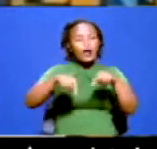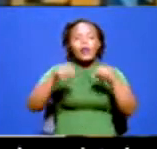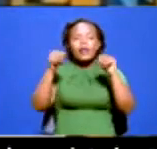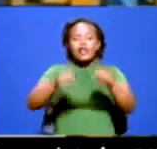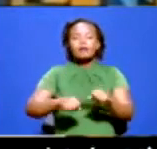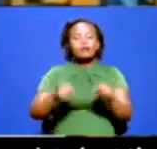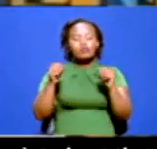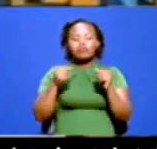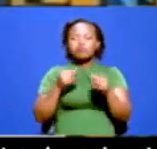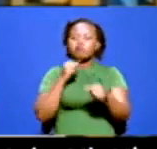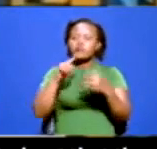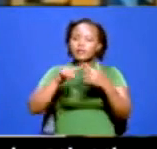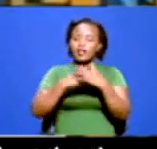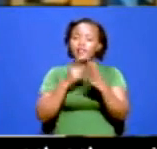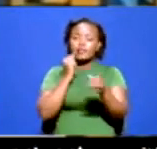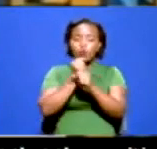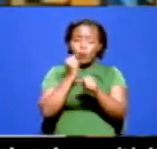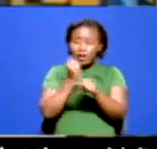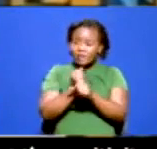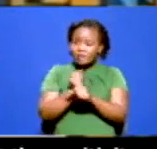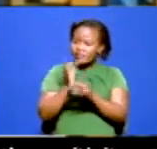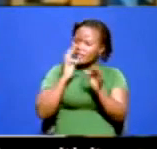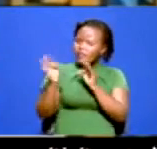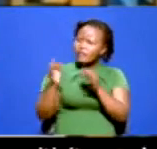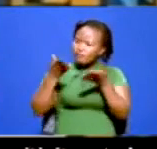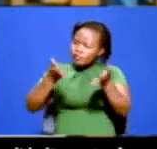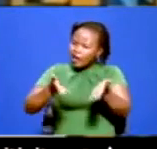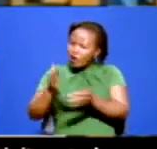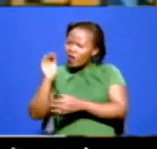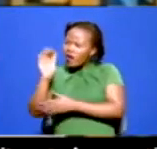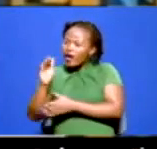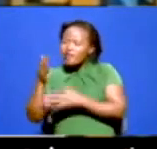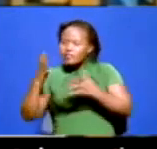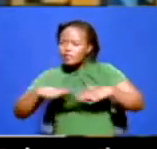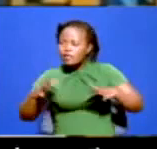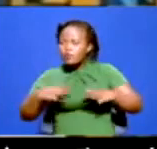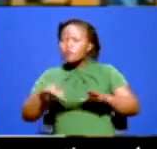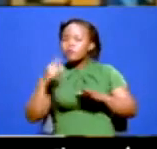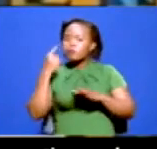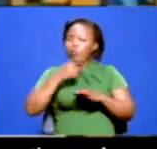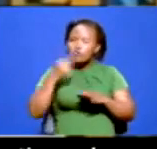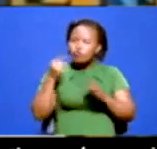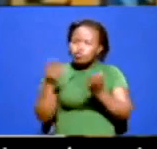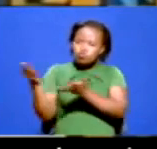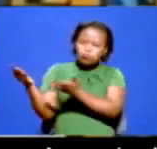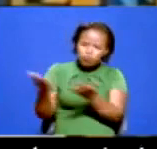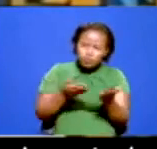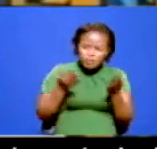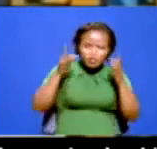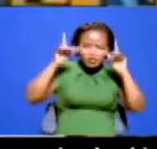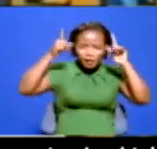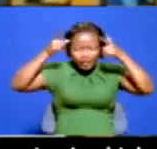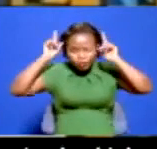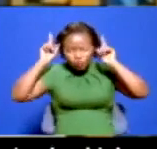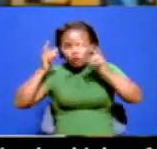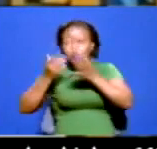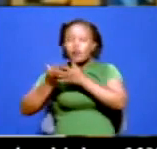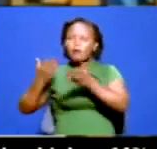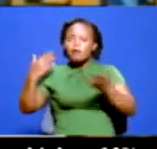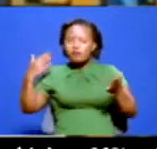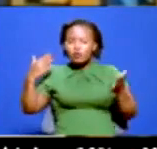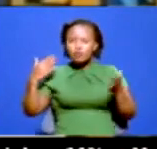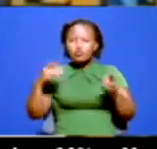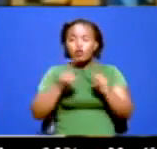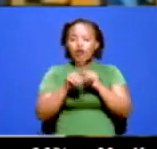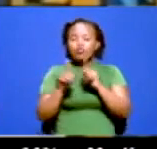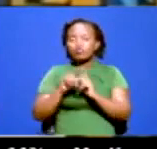ground. Today, if you ask farmers who bring cattle, who used to bring cattle to the Kenya